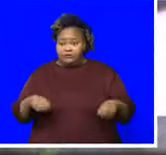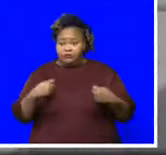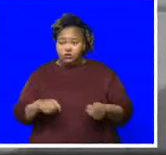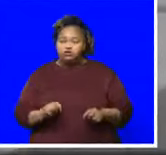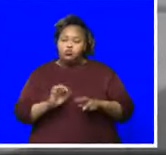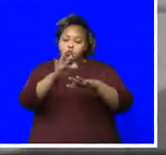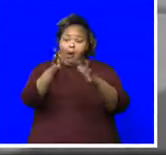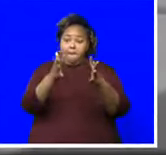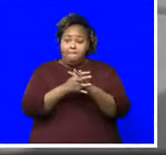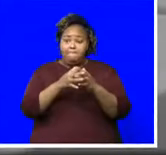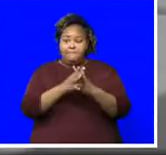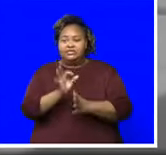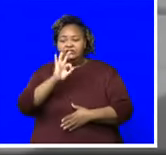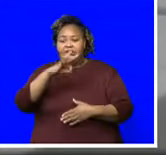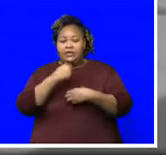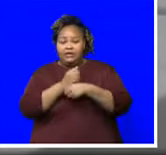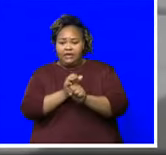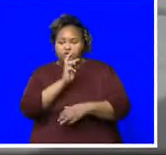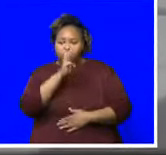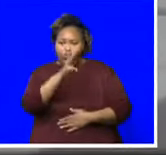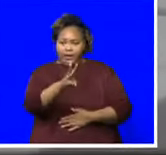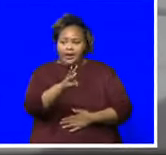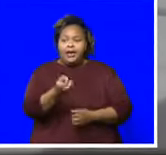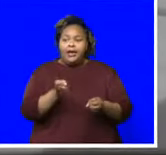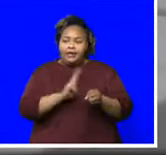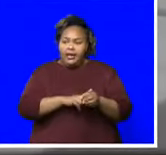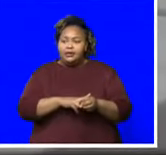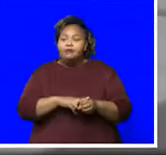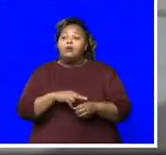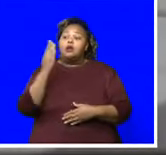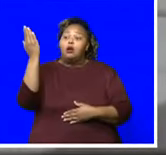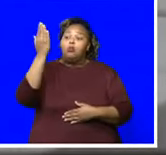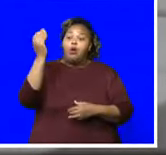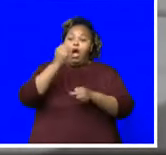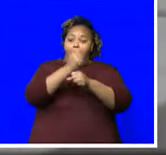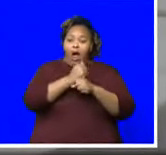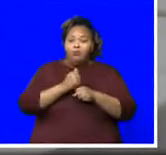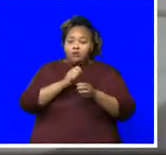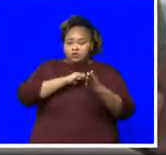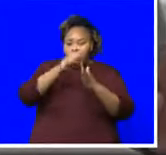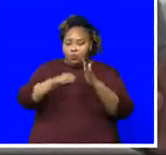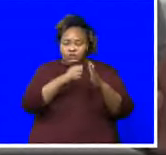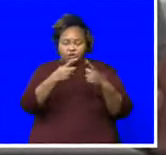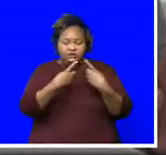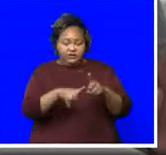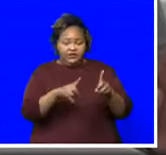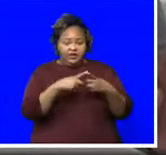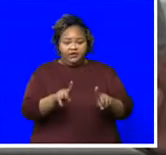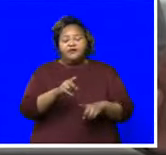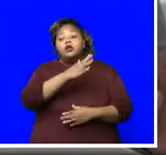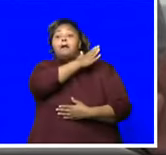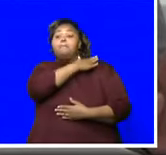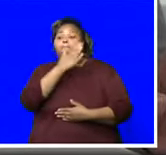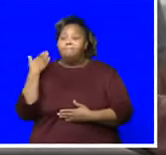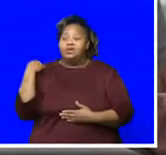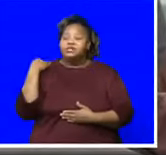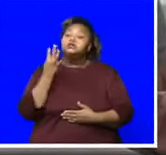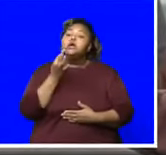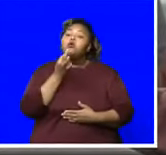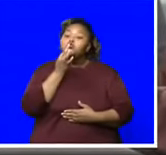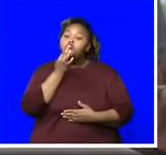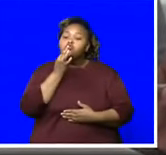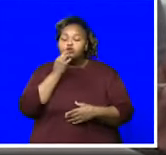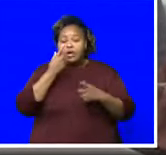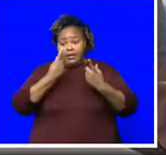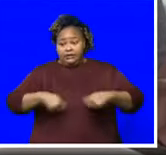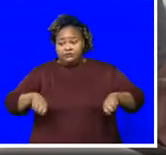kubheka ukuthi atiswe kabanti ngemsebenzi lentiwa ngelitiko. Induna yelitiko letebani labasha Harris Blunga uthi le mthetho